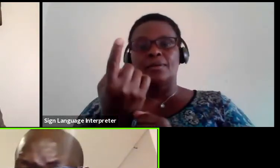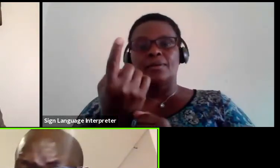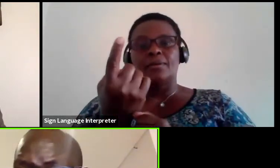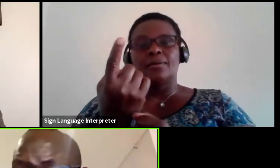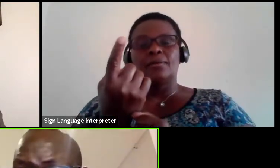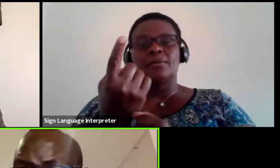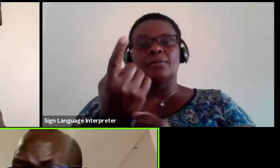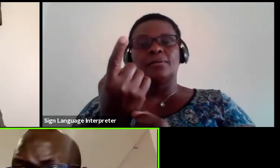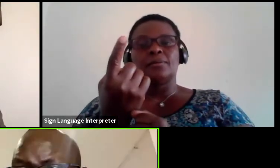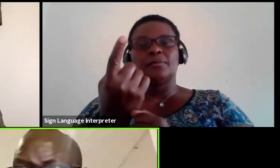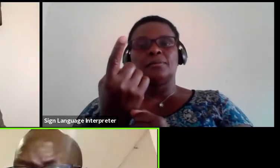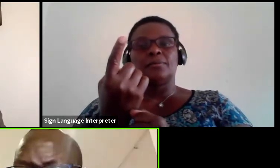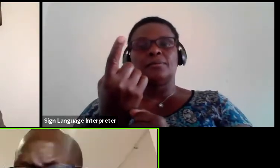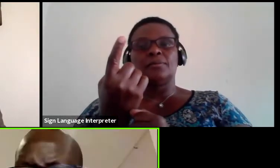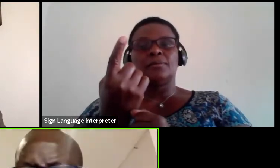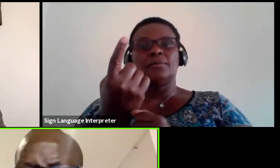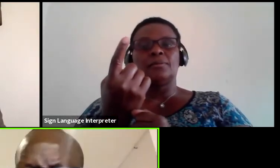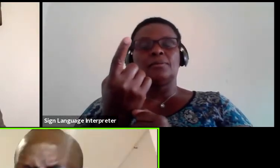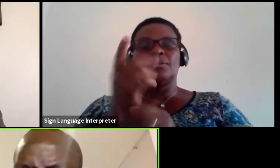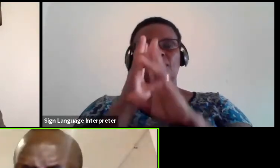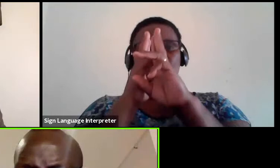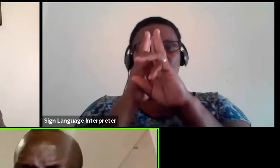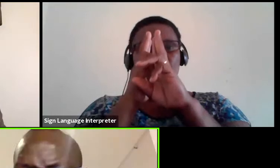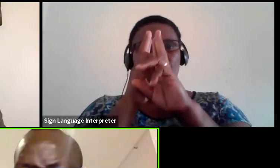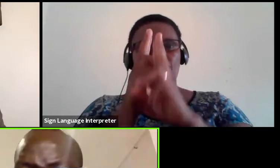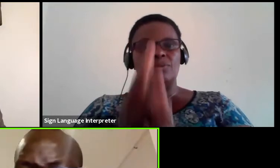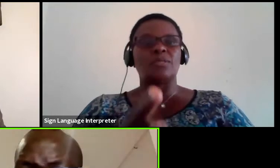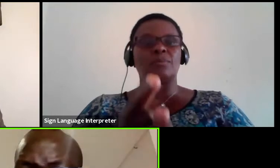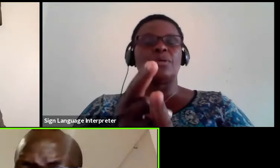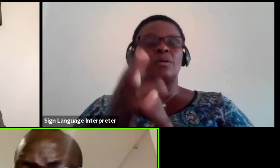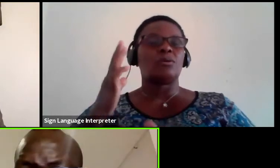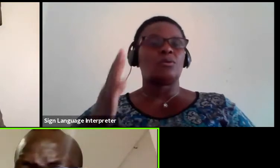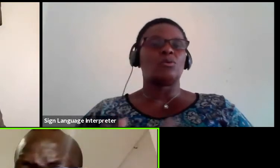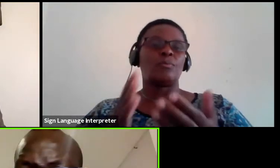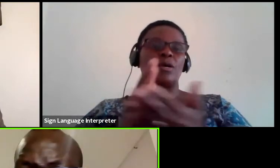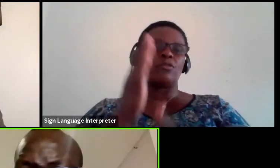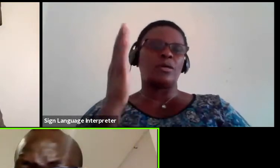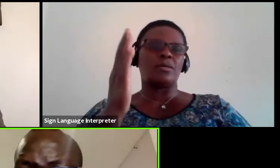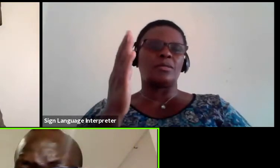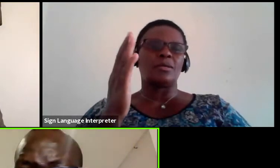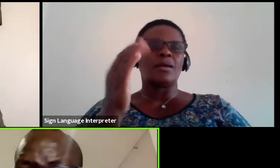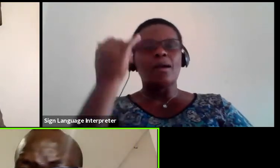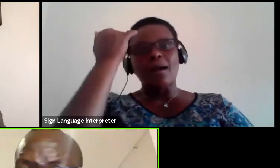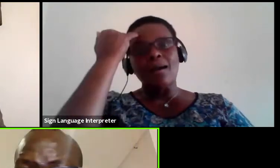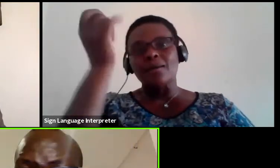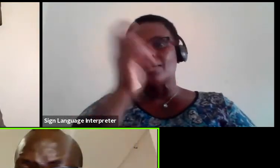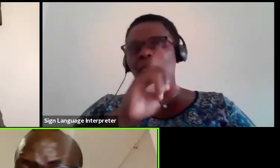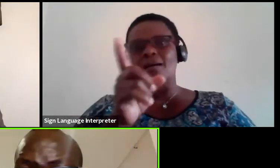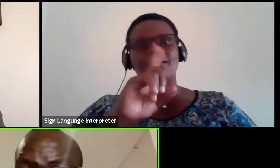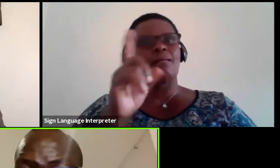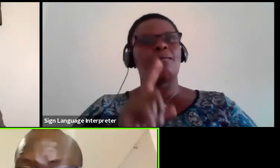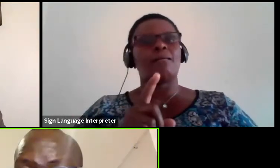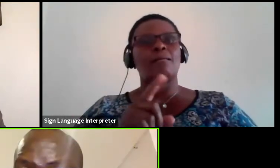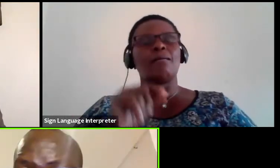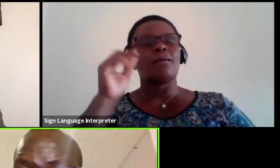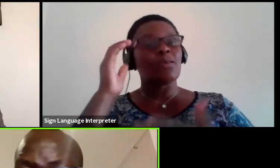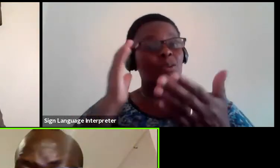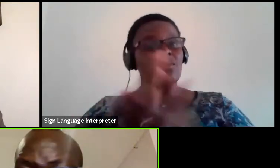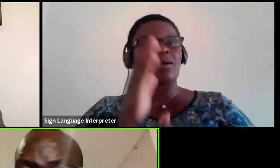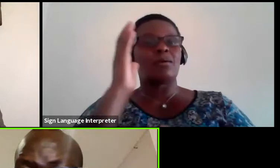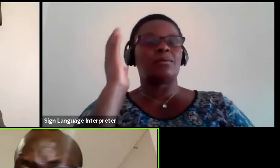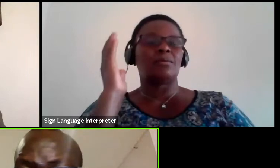the respect for human rights is not a suggestion. And states should, by